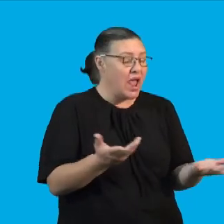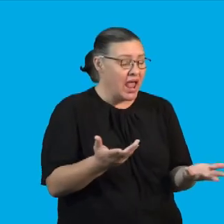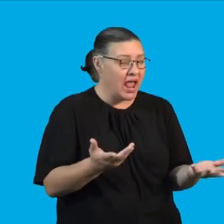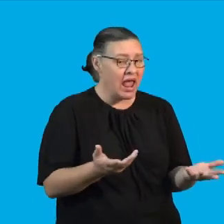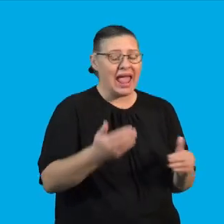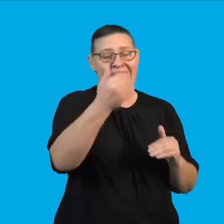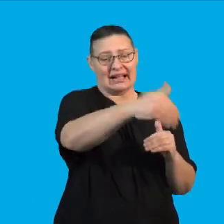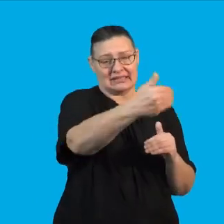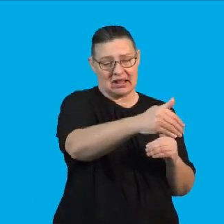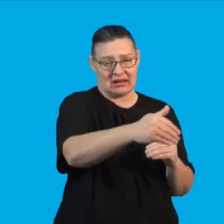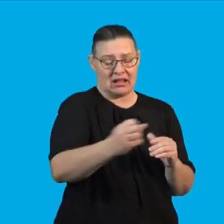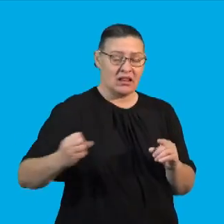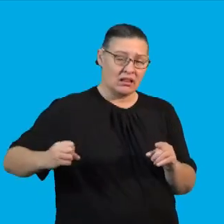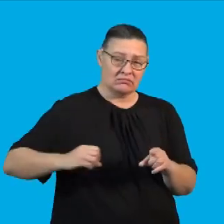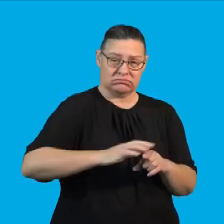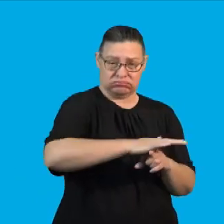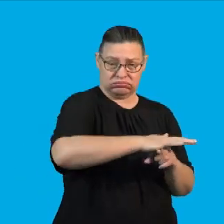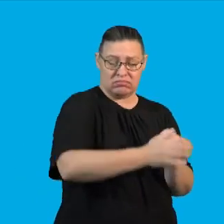in external fertilization.